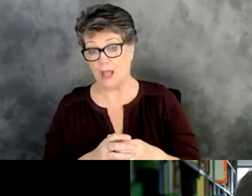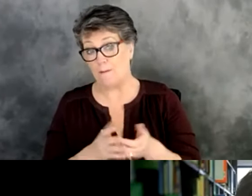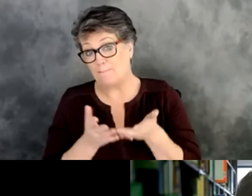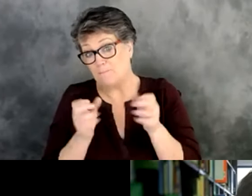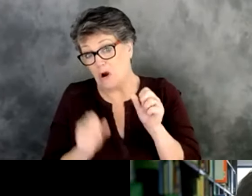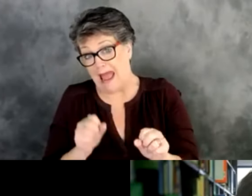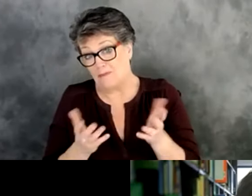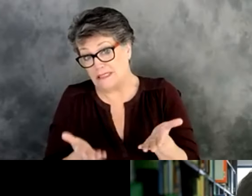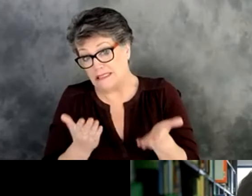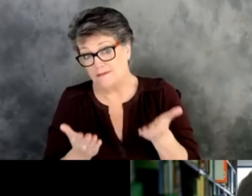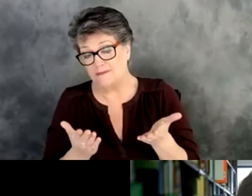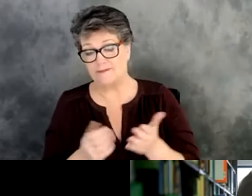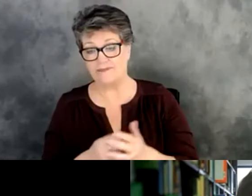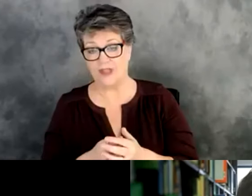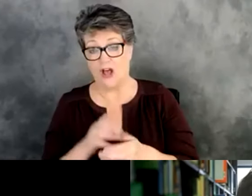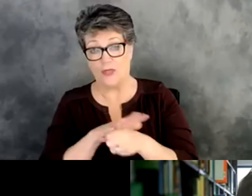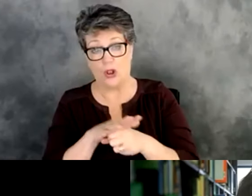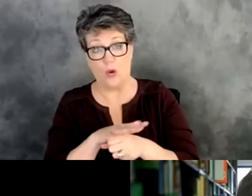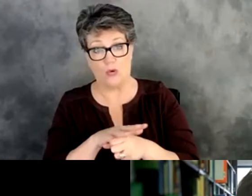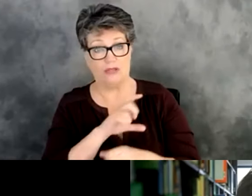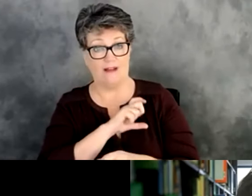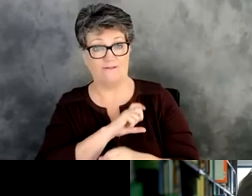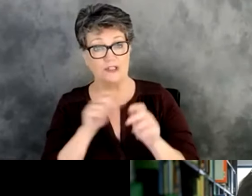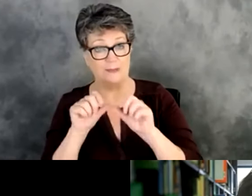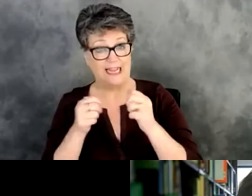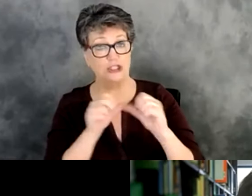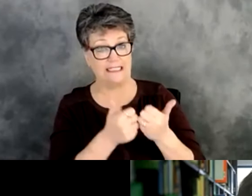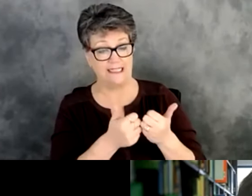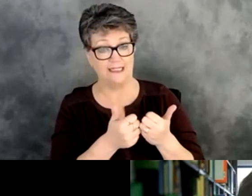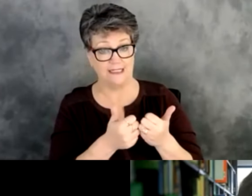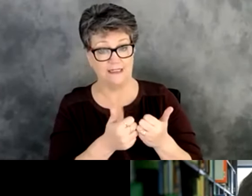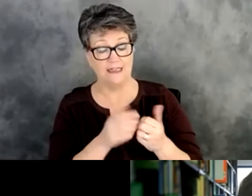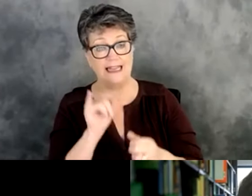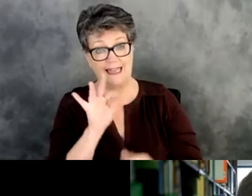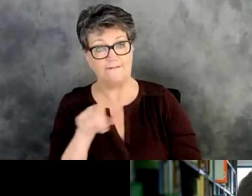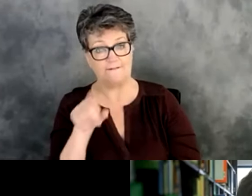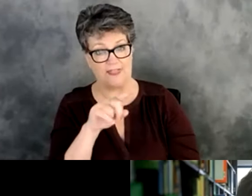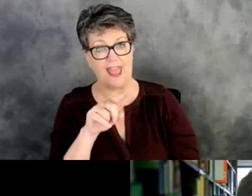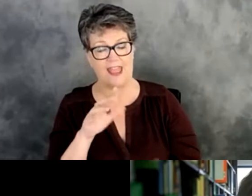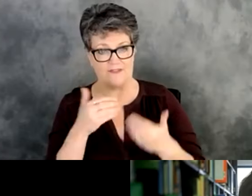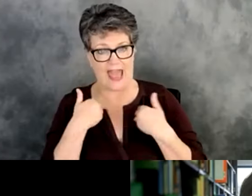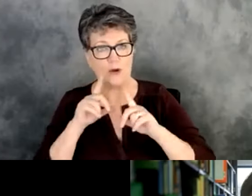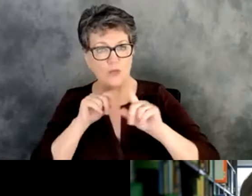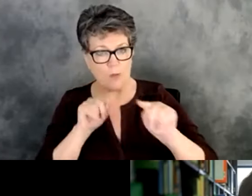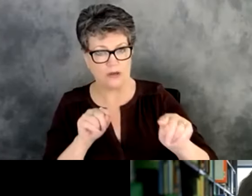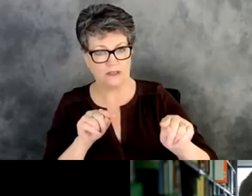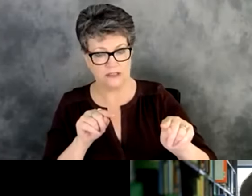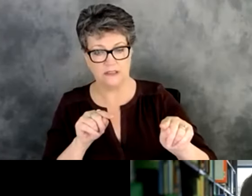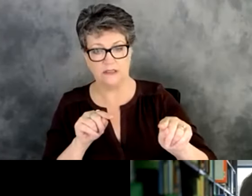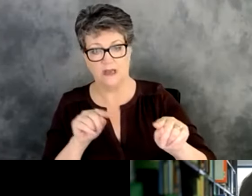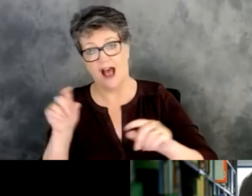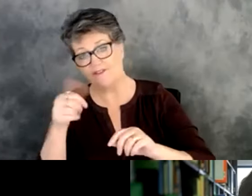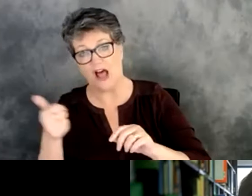perhaps the local law enforcement agencies, if they have had reports of